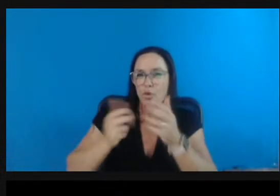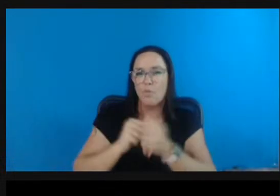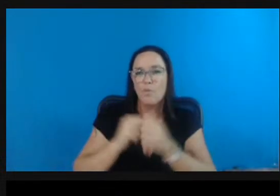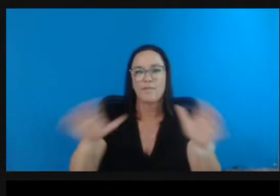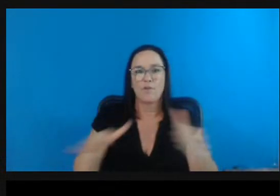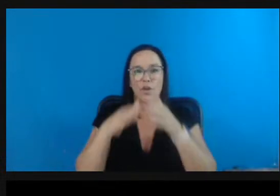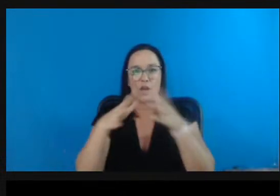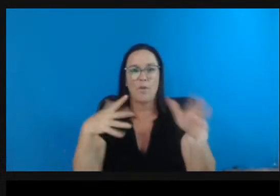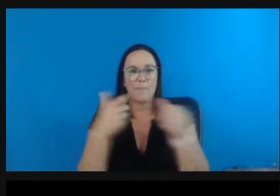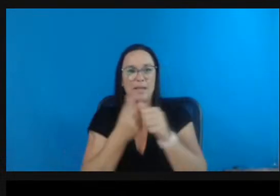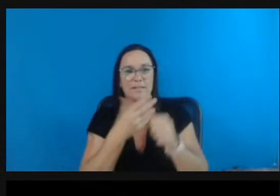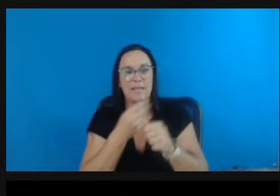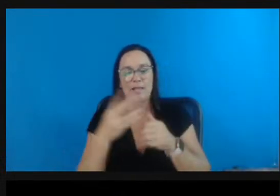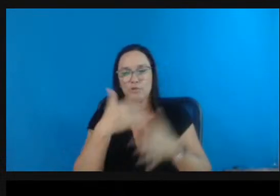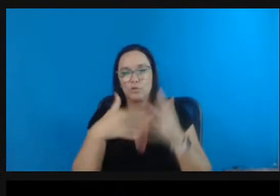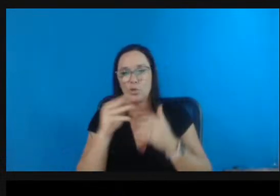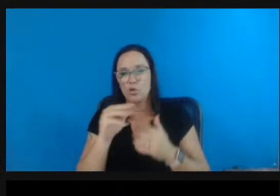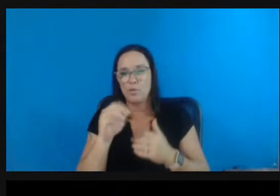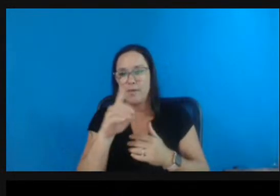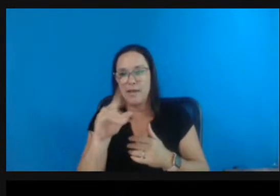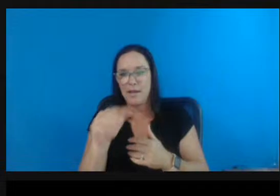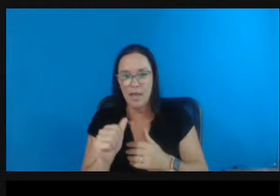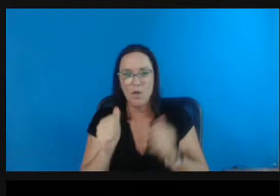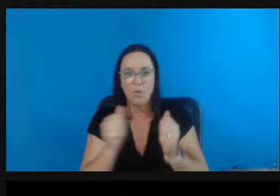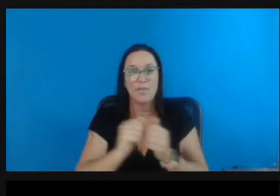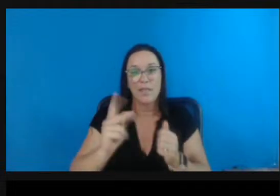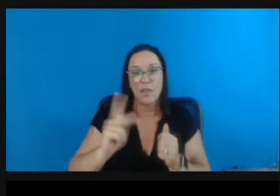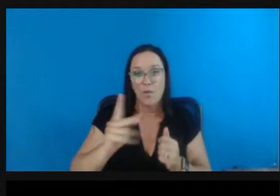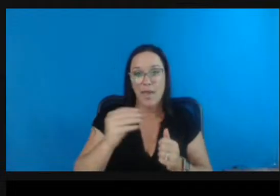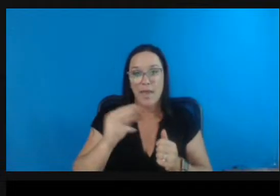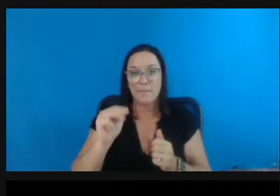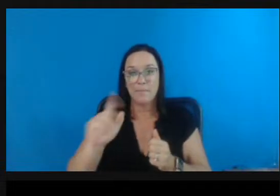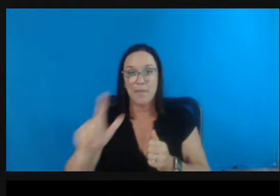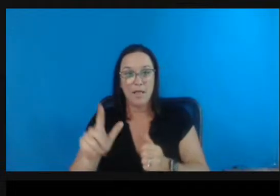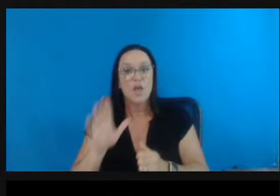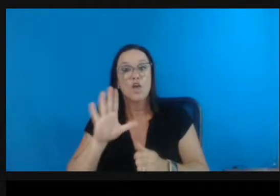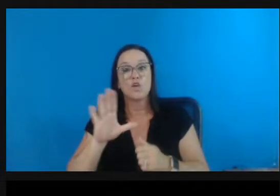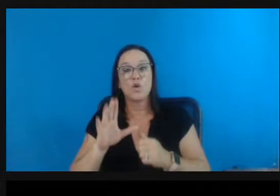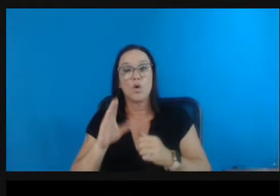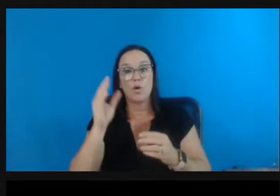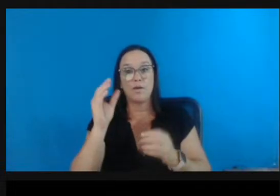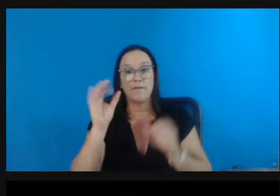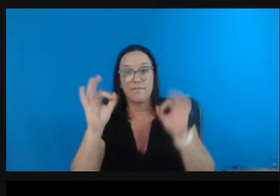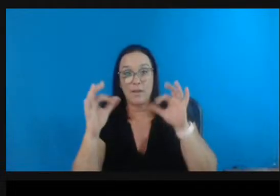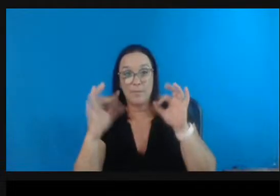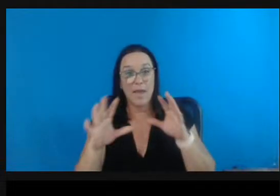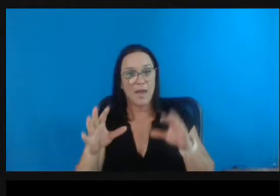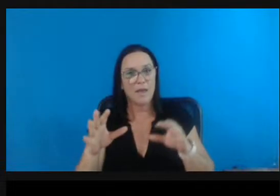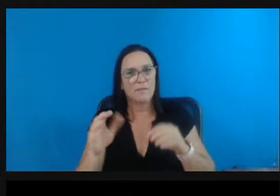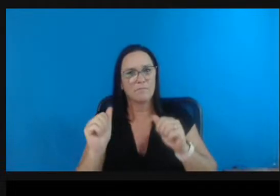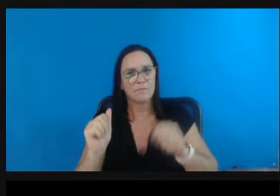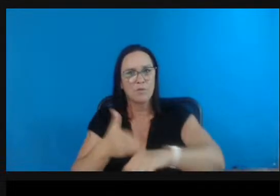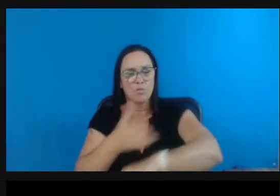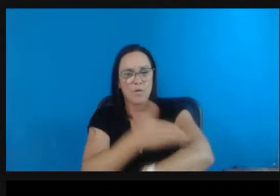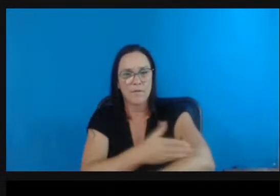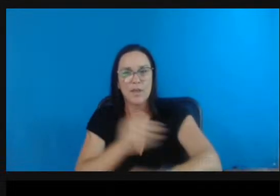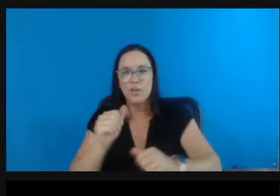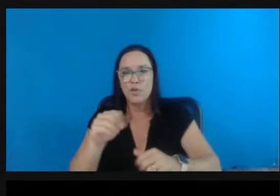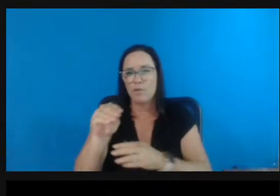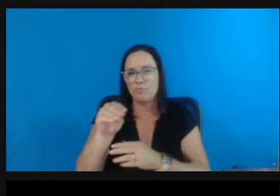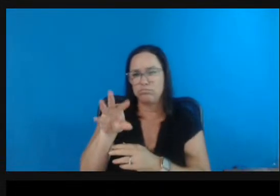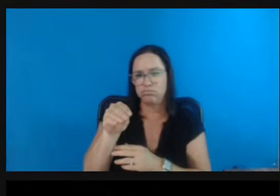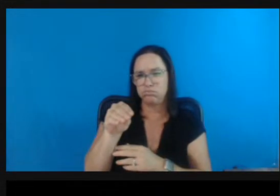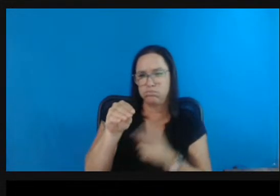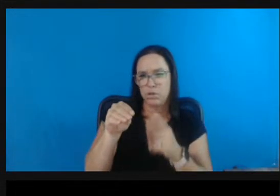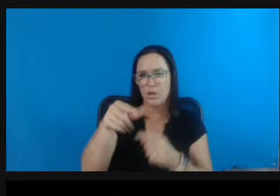media, primarily with Kīlauea and Mauna Loa. Your input makes a difference. Take our survey. You can scan that QR code right